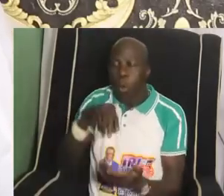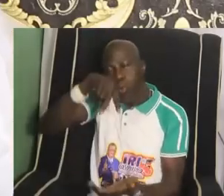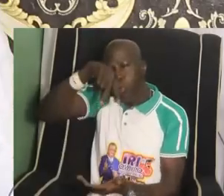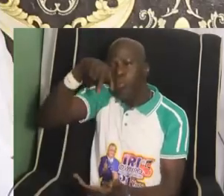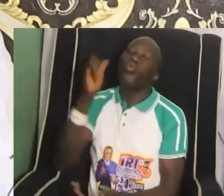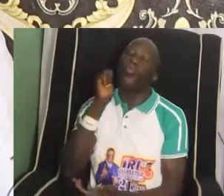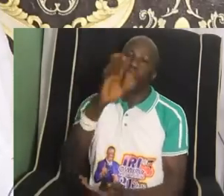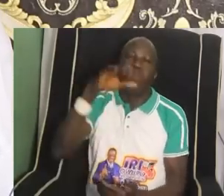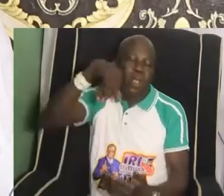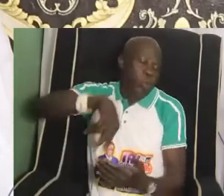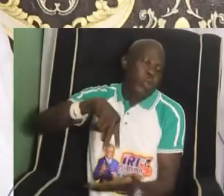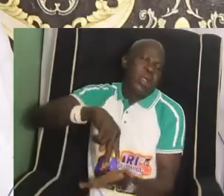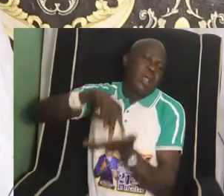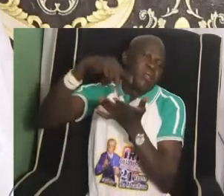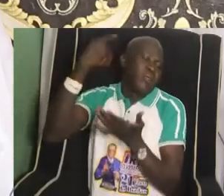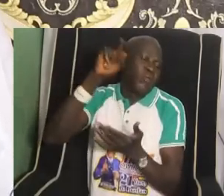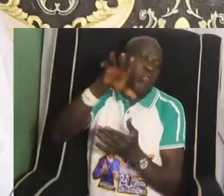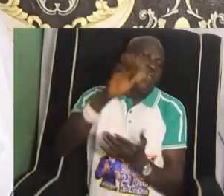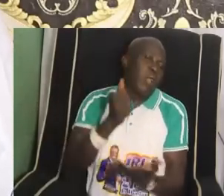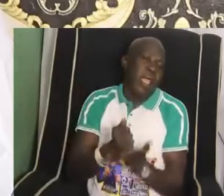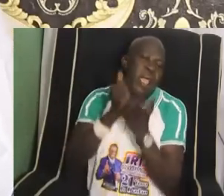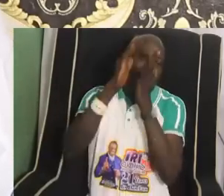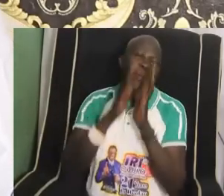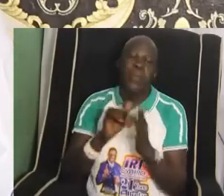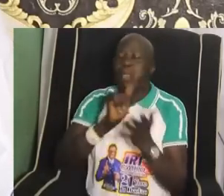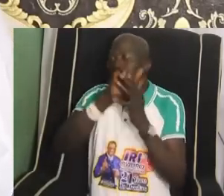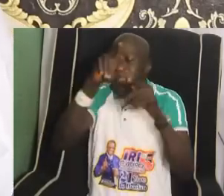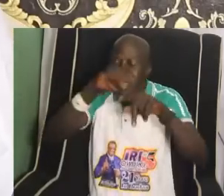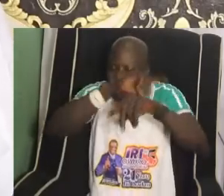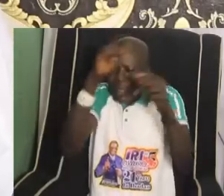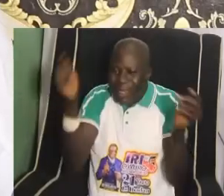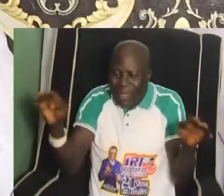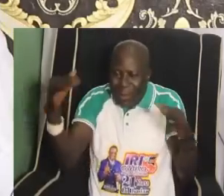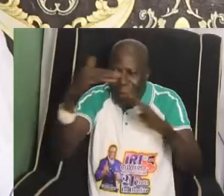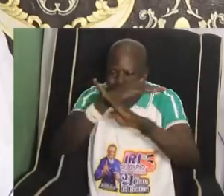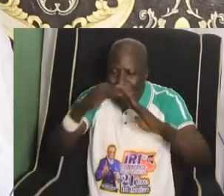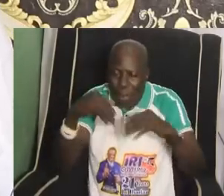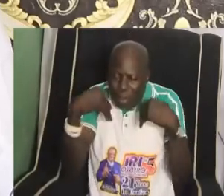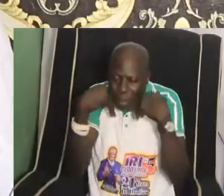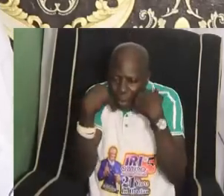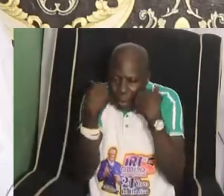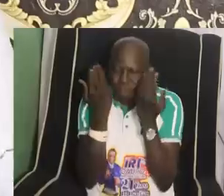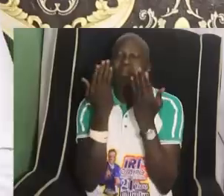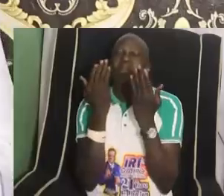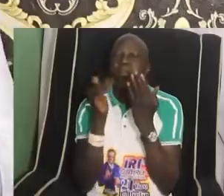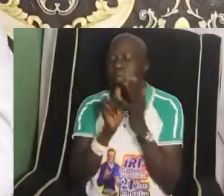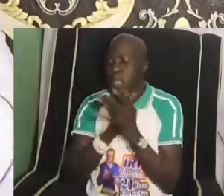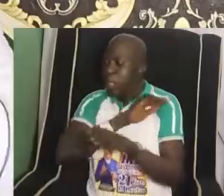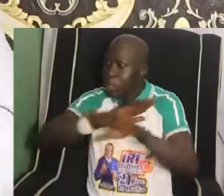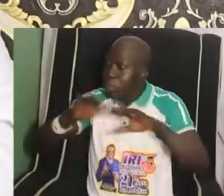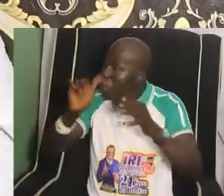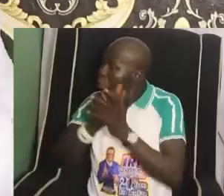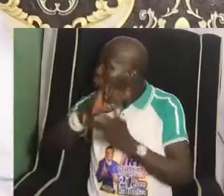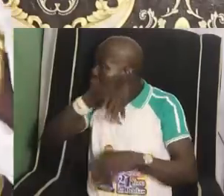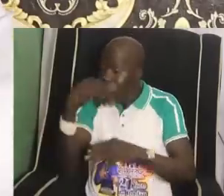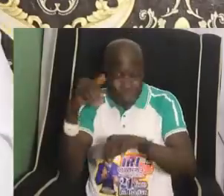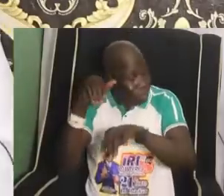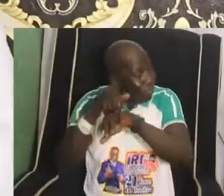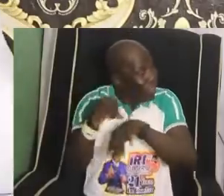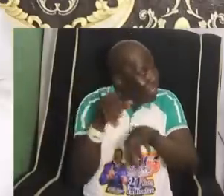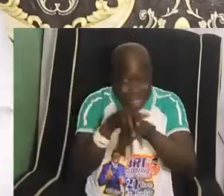different way. But a woman will rise for your help. Me, Korita to give to a reduction of disgrace.